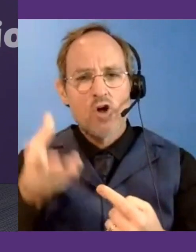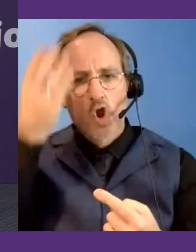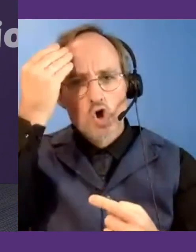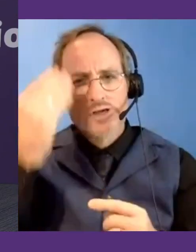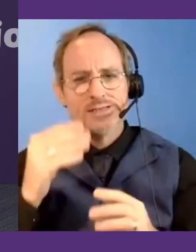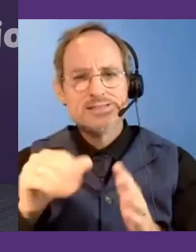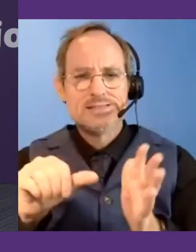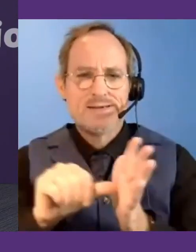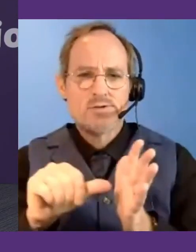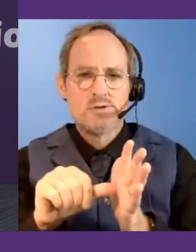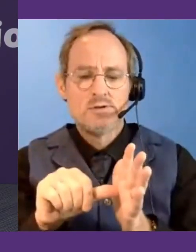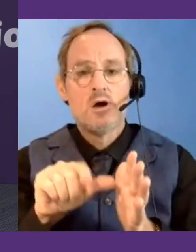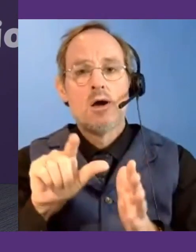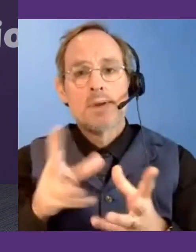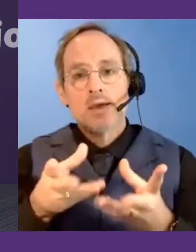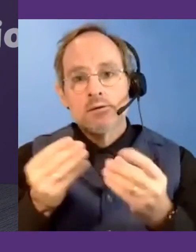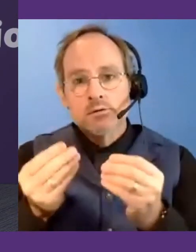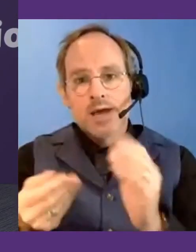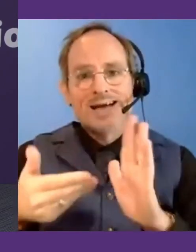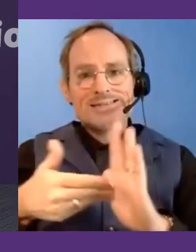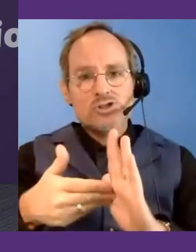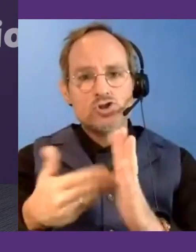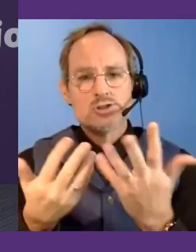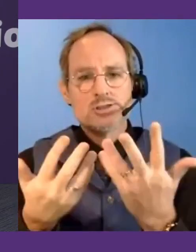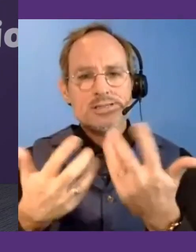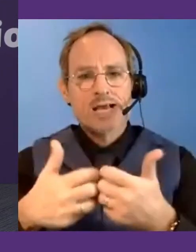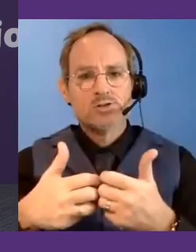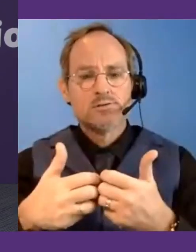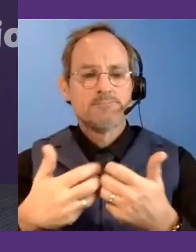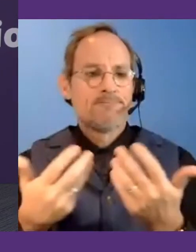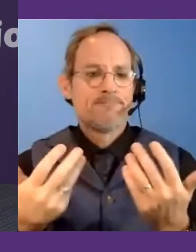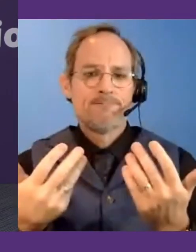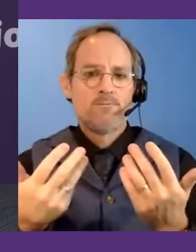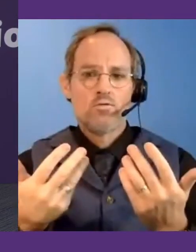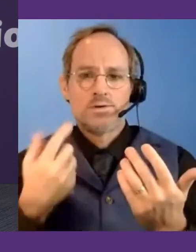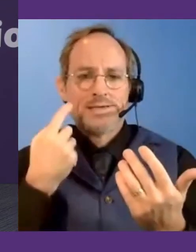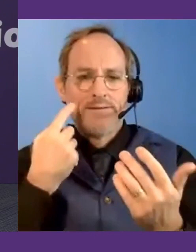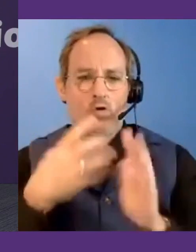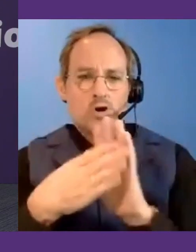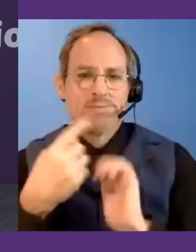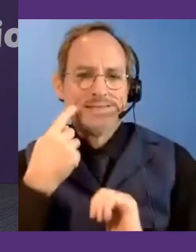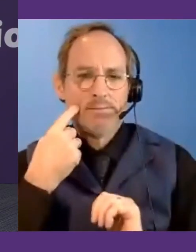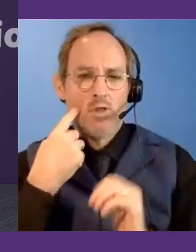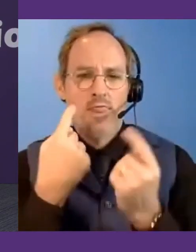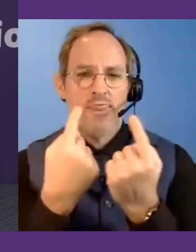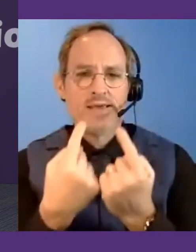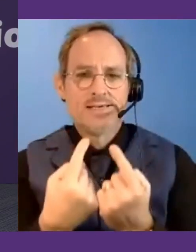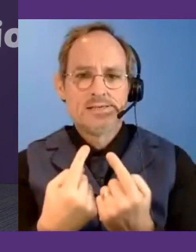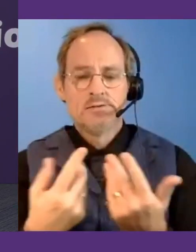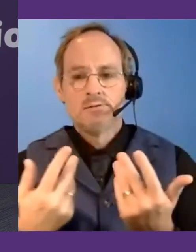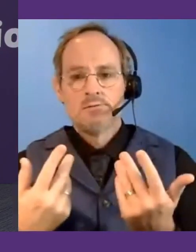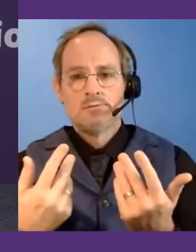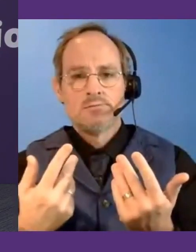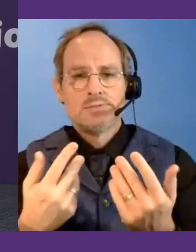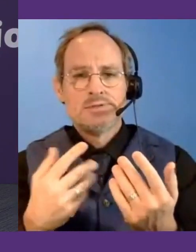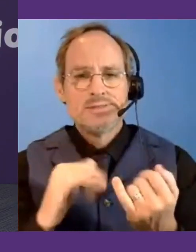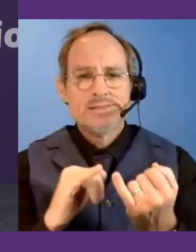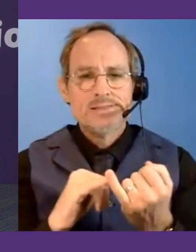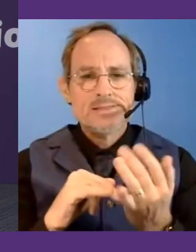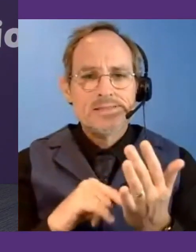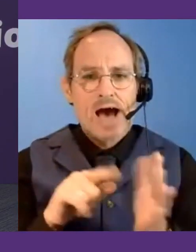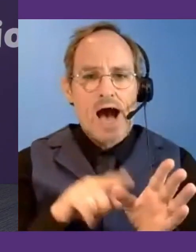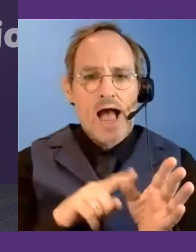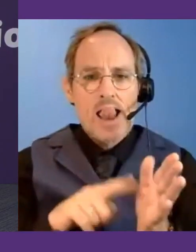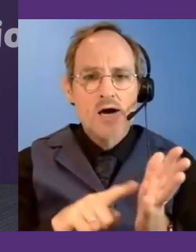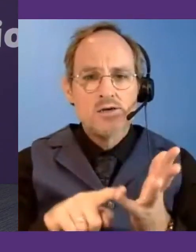providing additional technology, so from simple things such as styluses to help people to be able